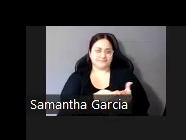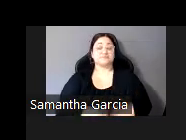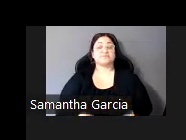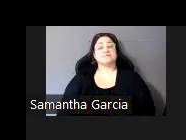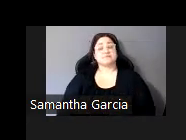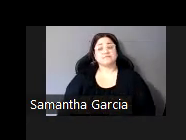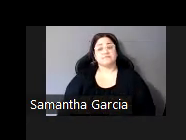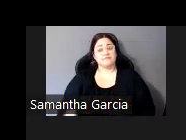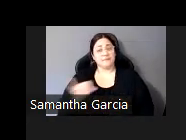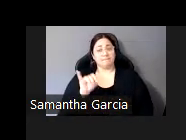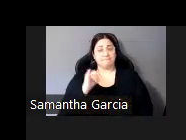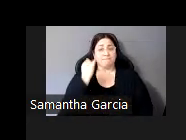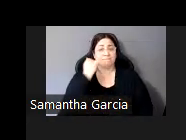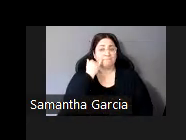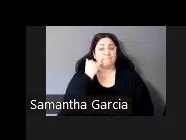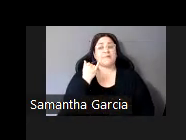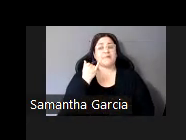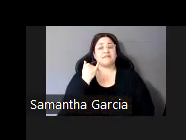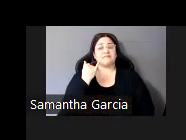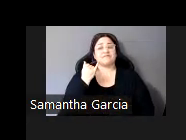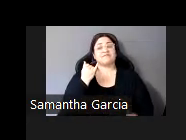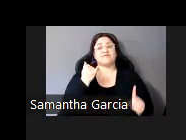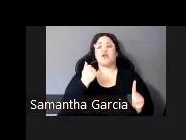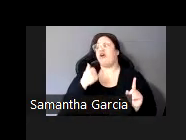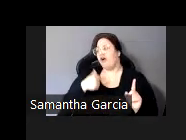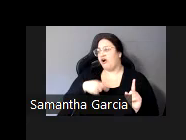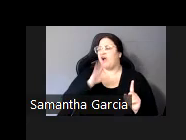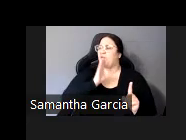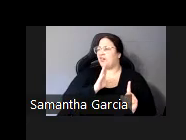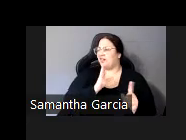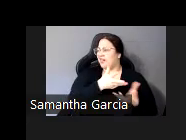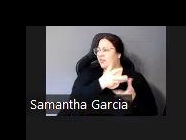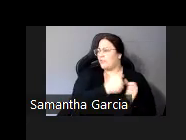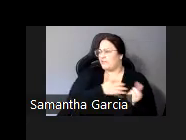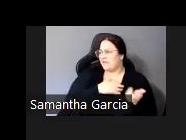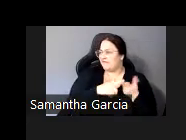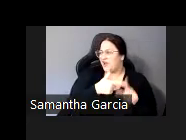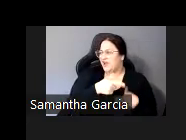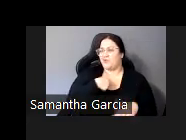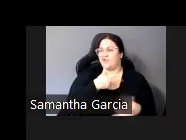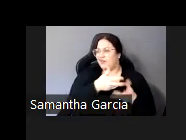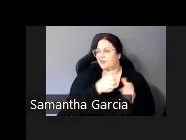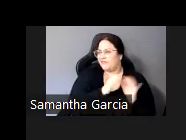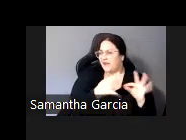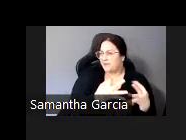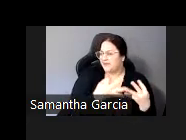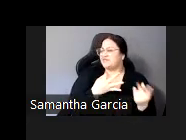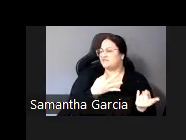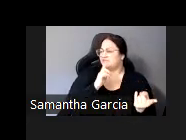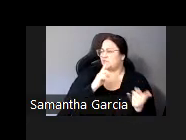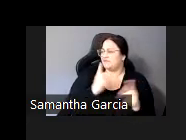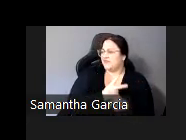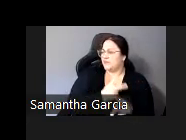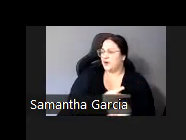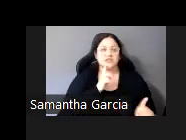with, family or friends, just be very suspicious of that, because they're attempting to, isolate you from others who